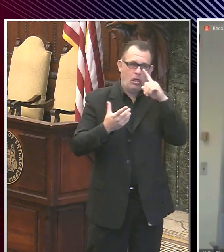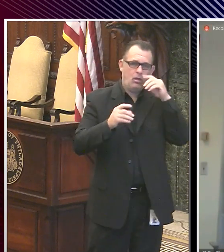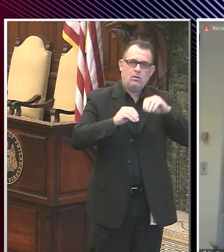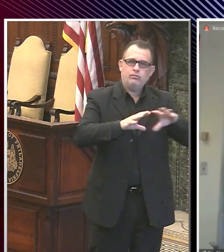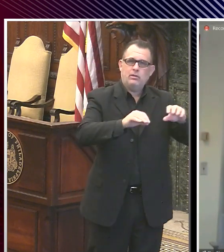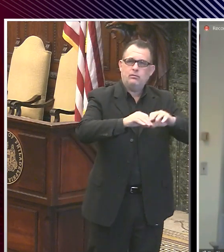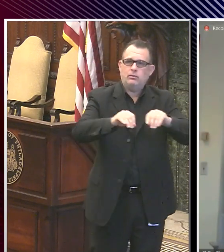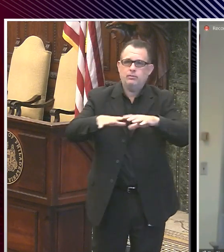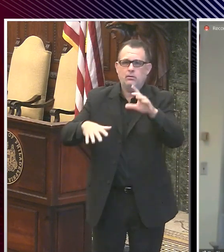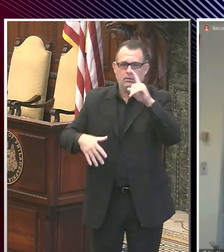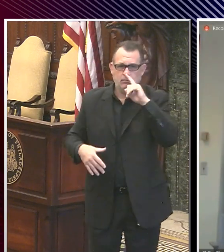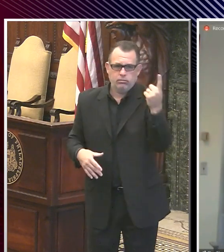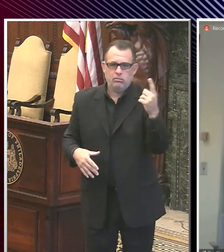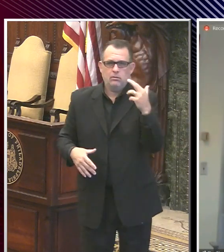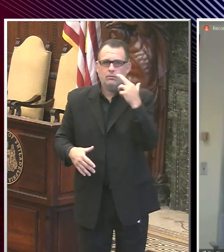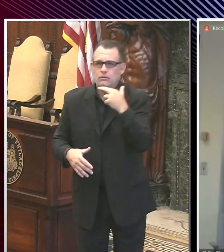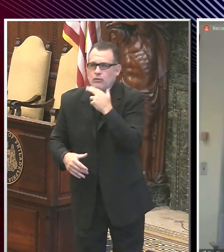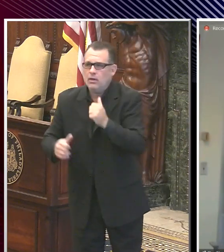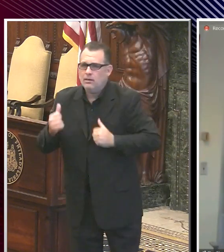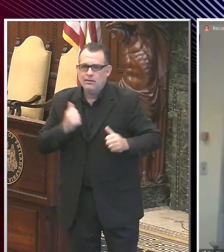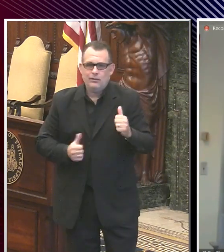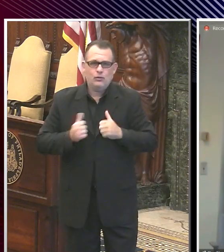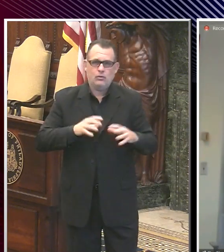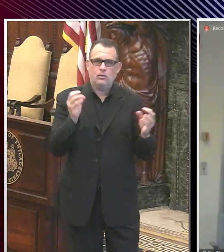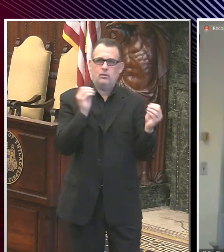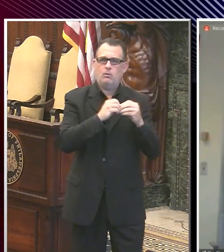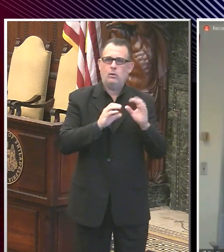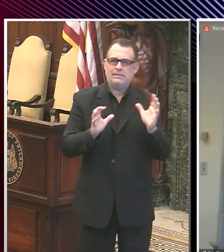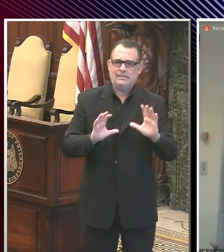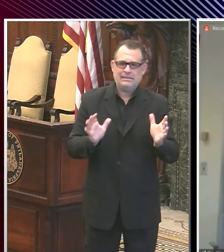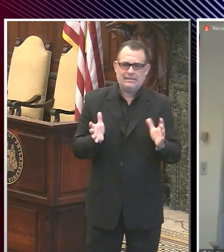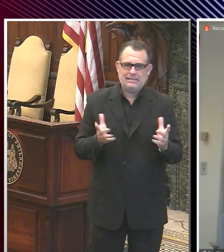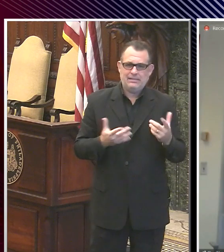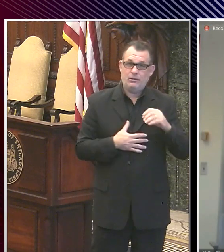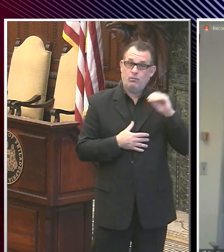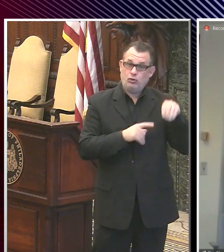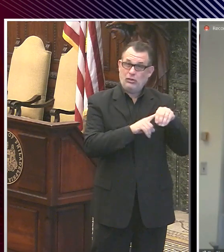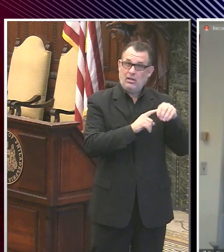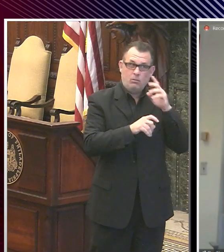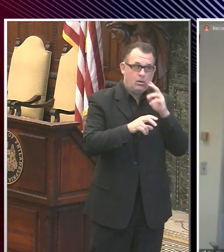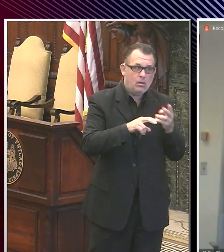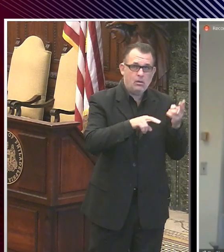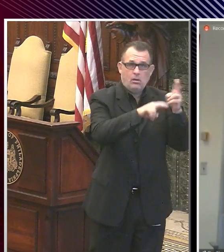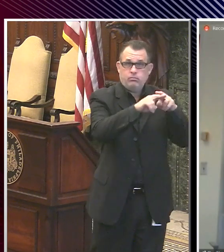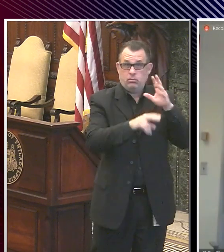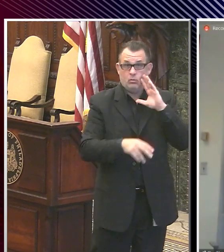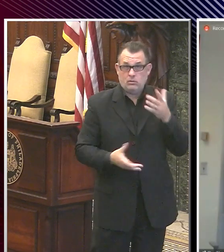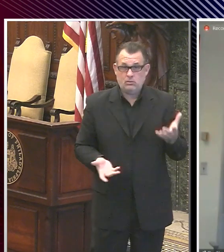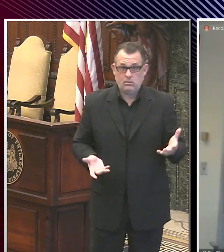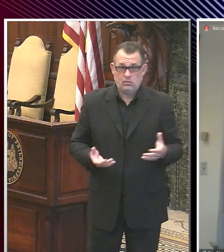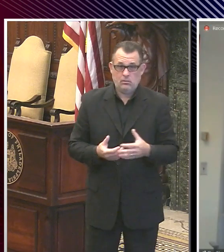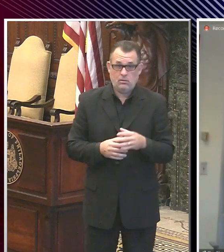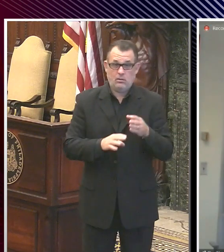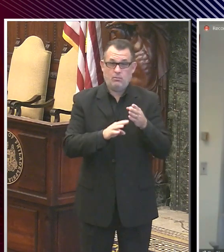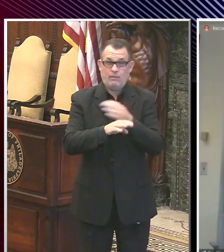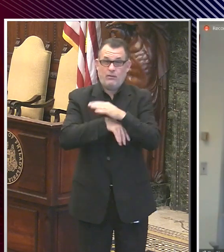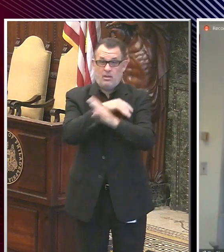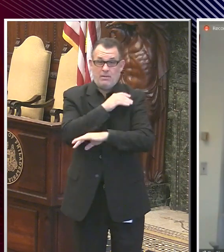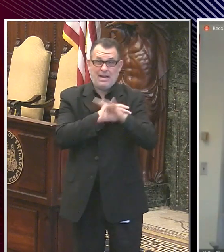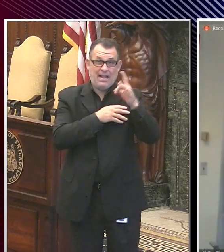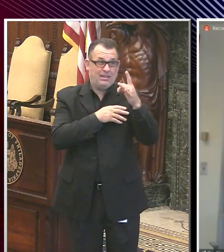theaters. Or if we see a substantial increase in the percent of people who test positive, either before September 8th or after September